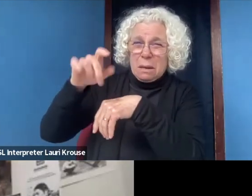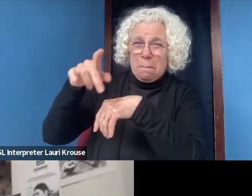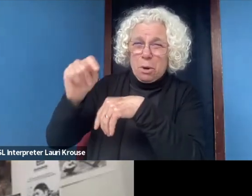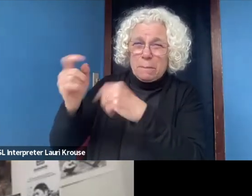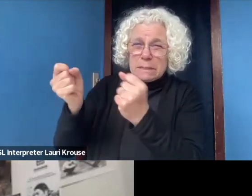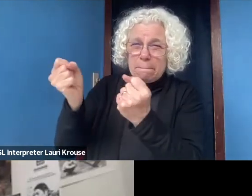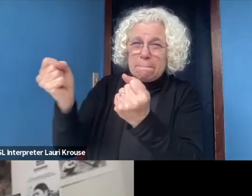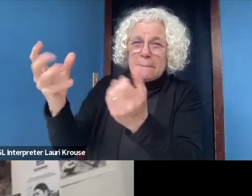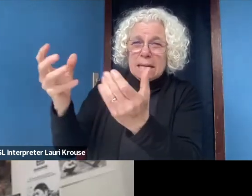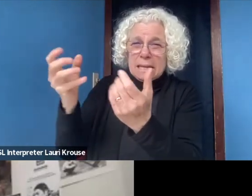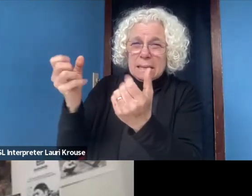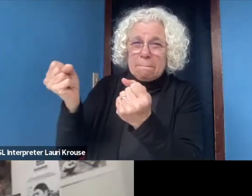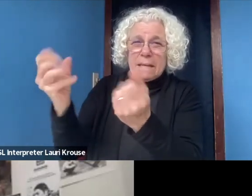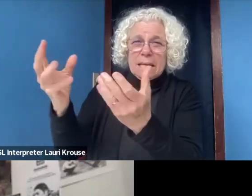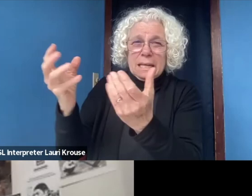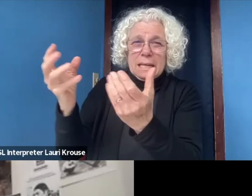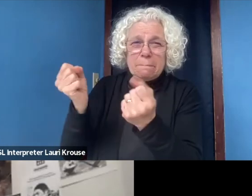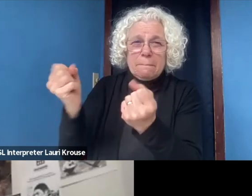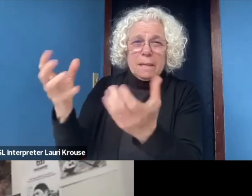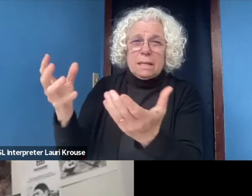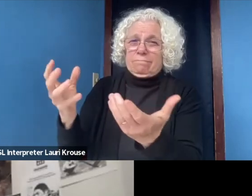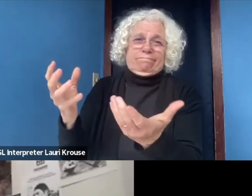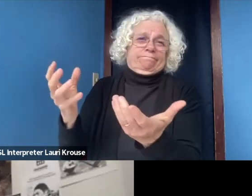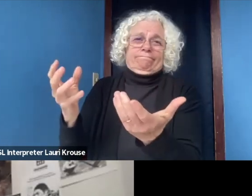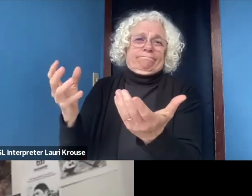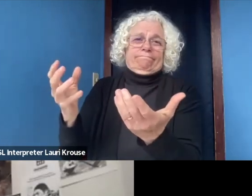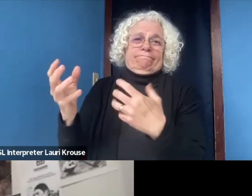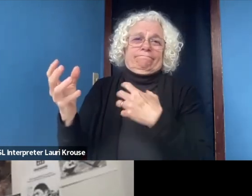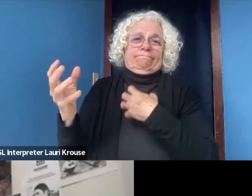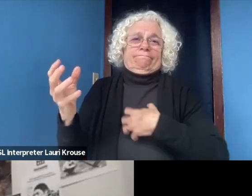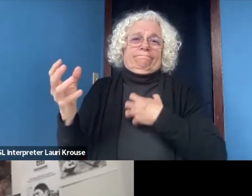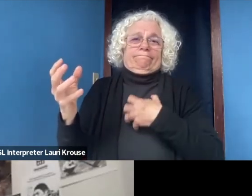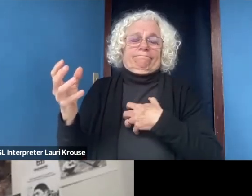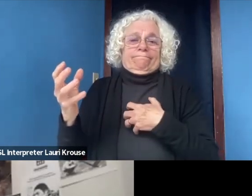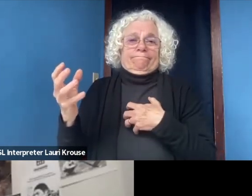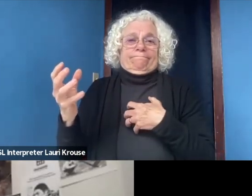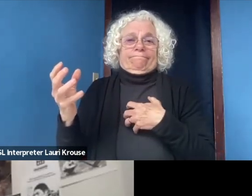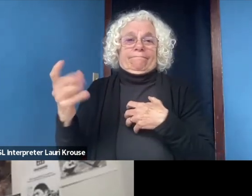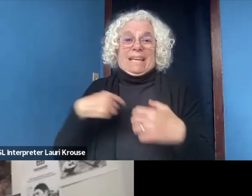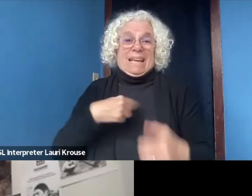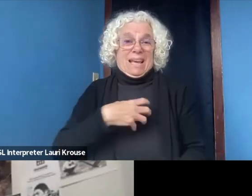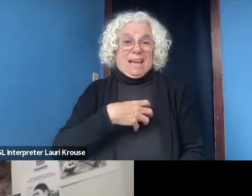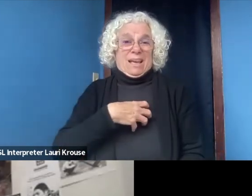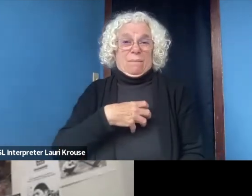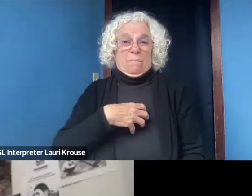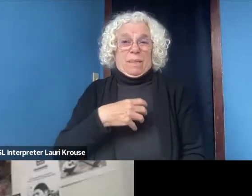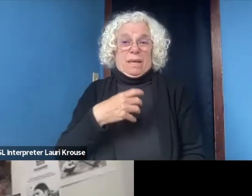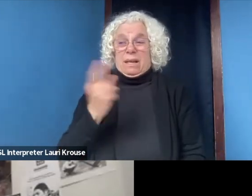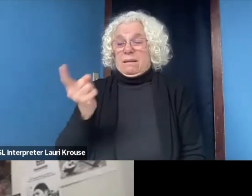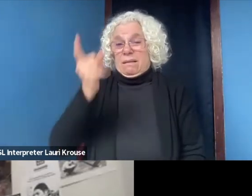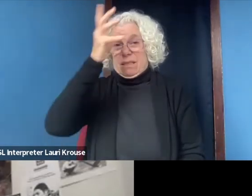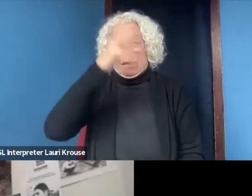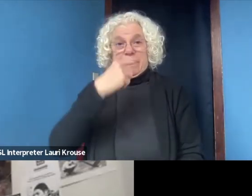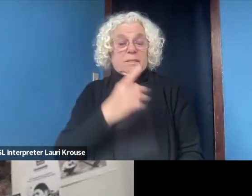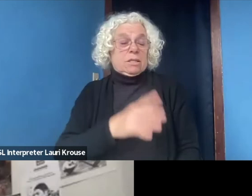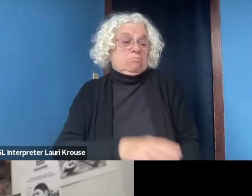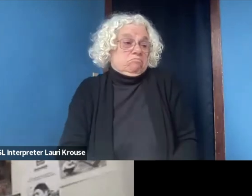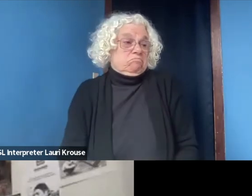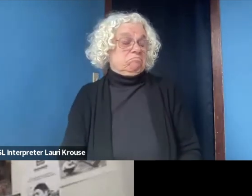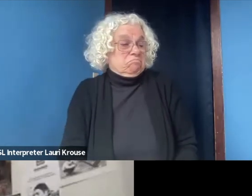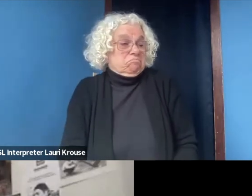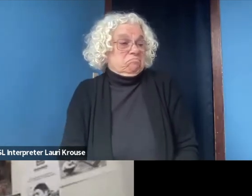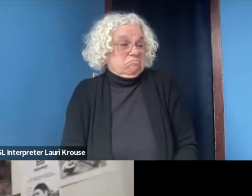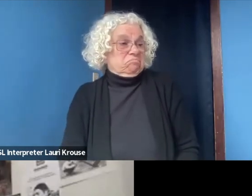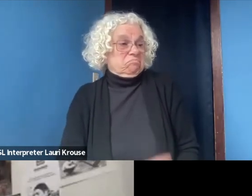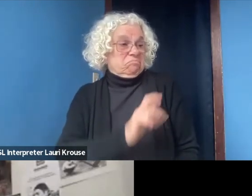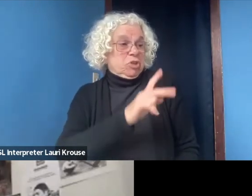just sitting there. The guy says to me, well, you know, you're kind of lucky to get this place